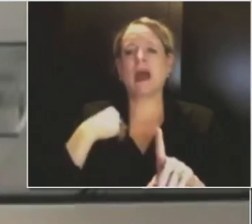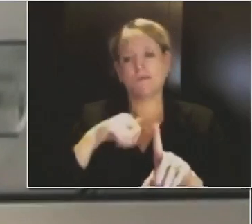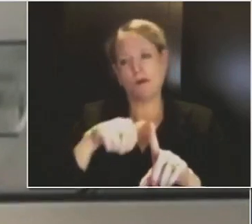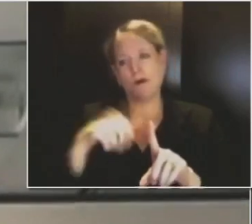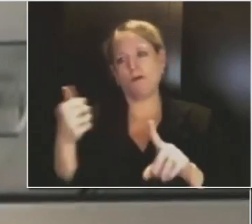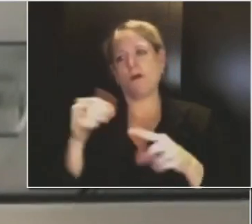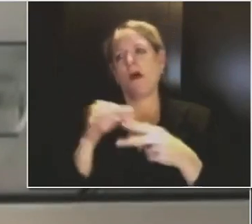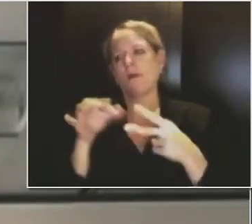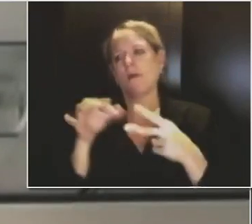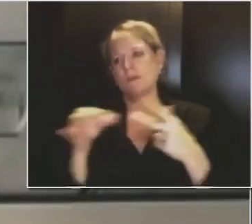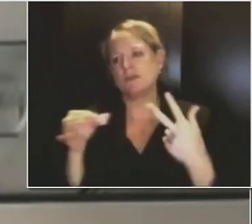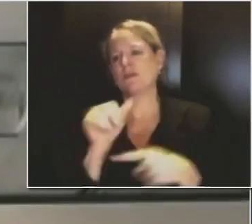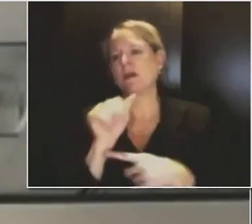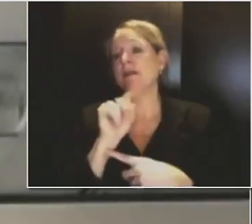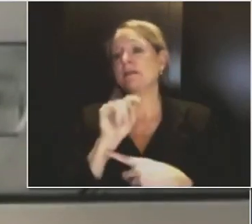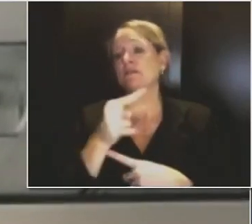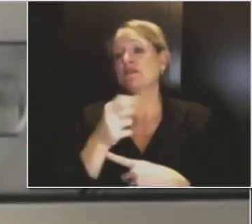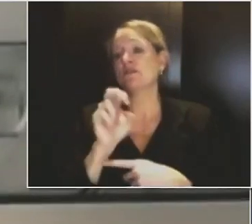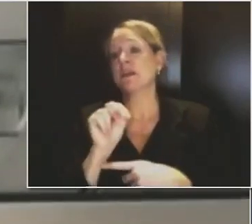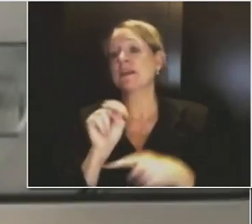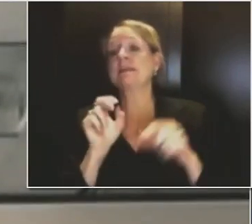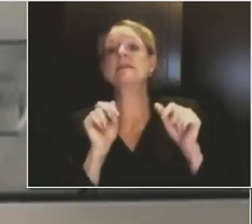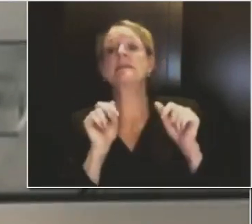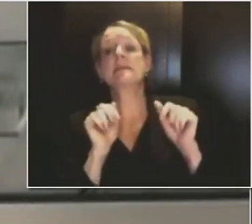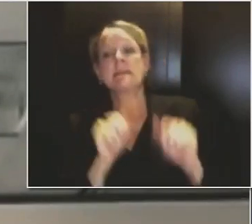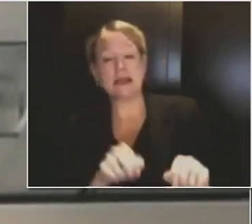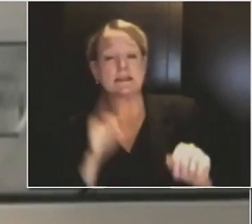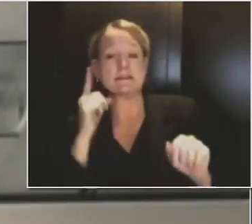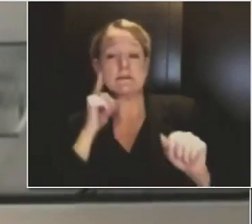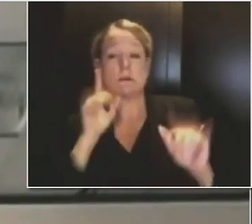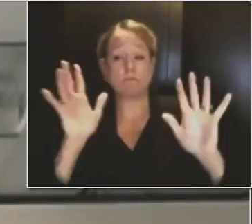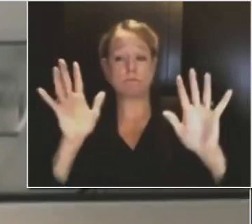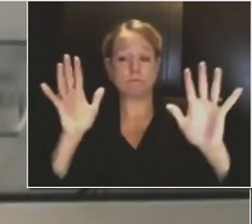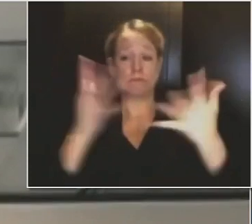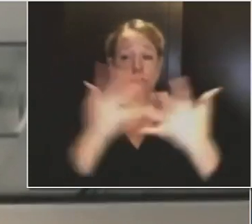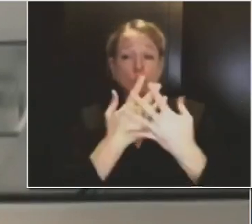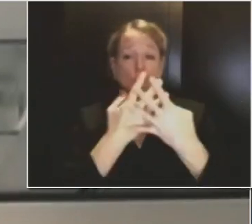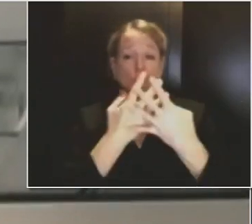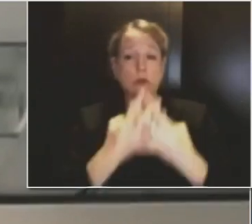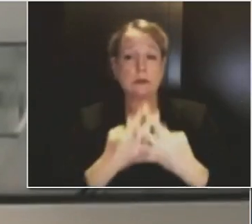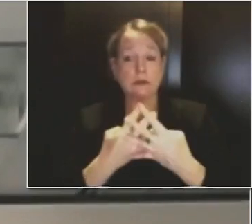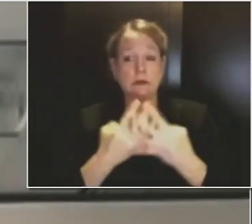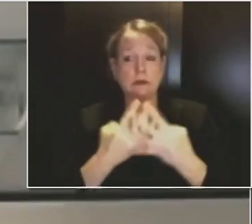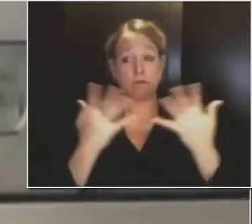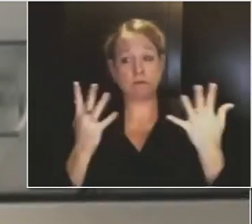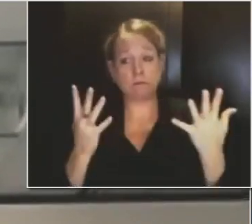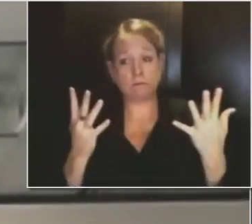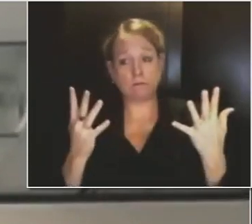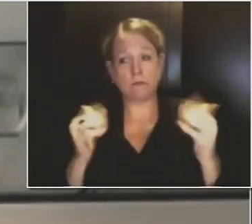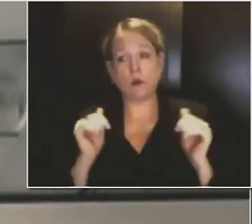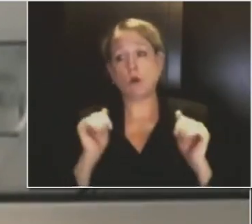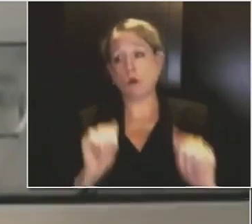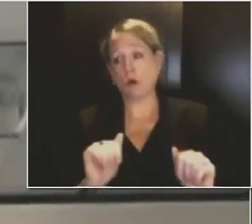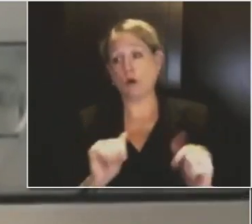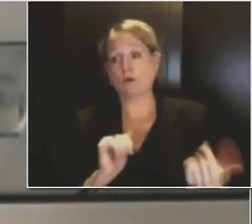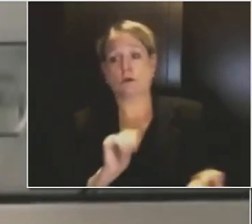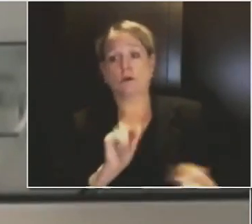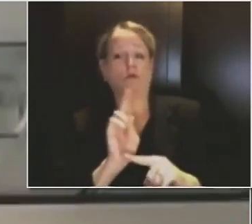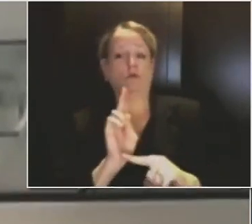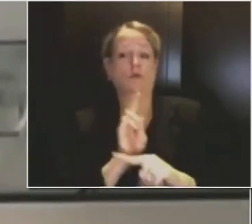using tests that are lower sensitivity, potentially using them more frequently as a part of a strategy to